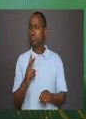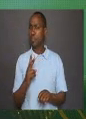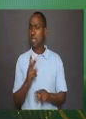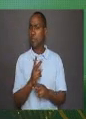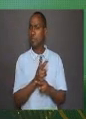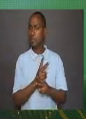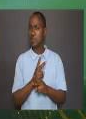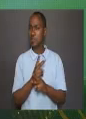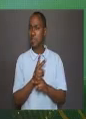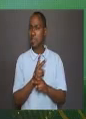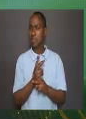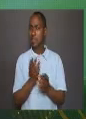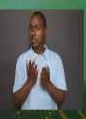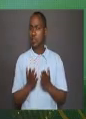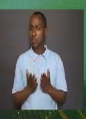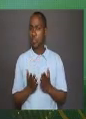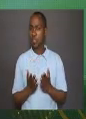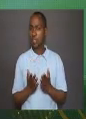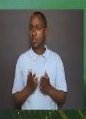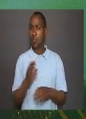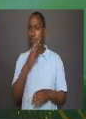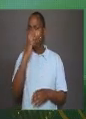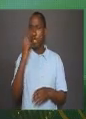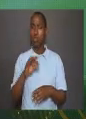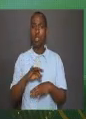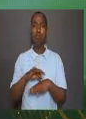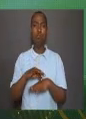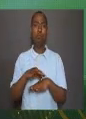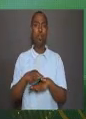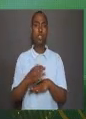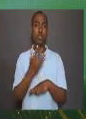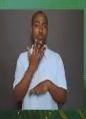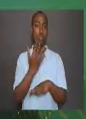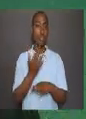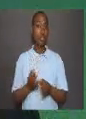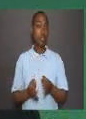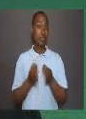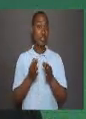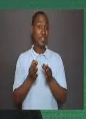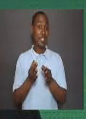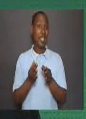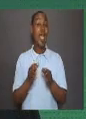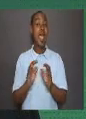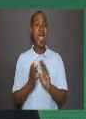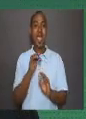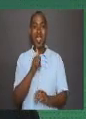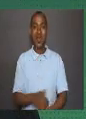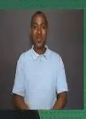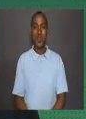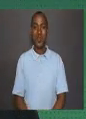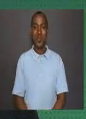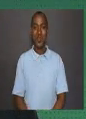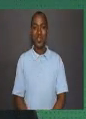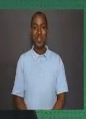so infections by blood transfusions do not happen. From what we have